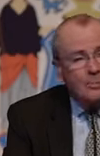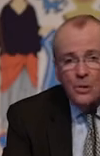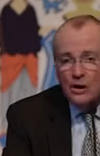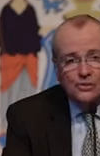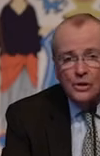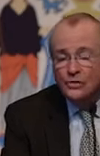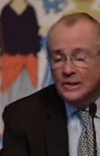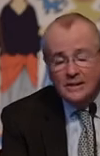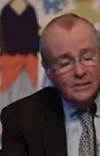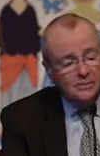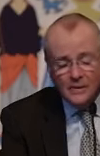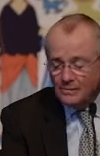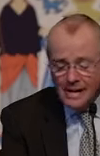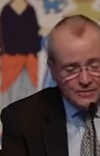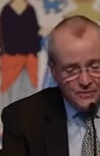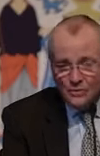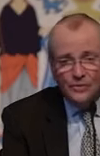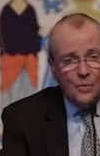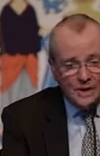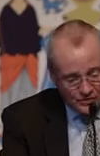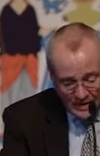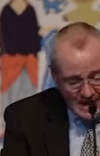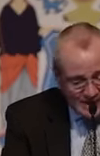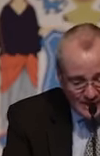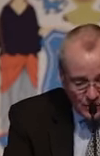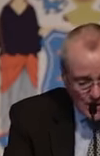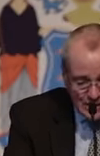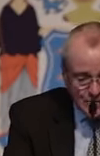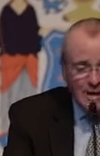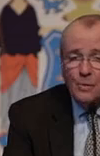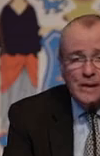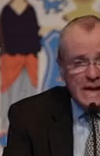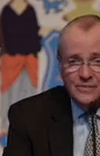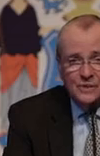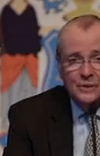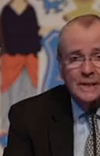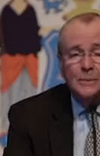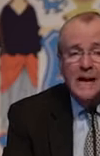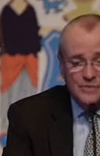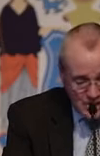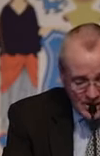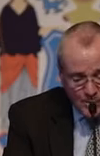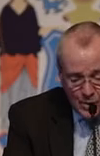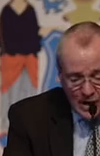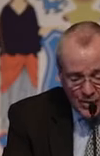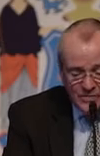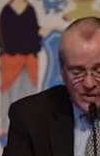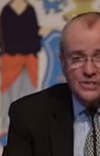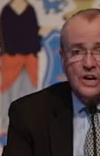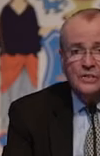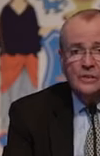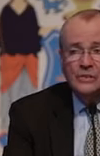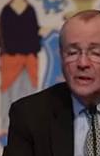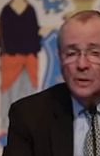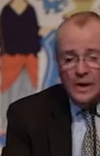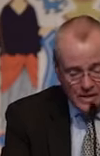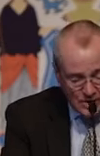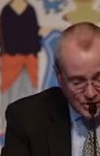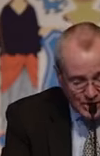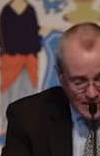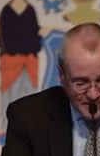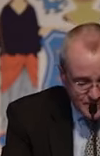keeping our parks closed. And I know lots of folks don't want to see that or hear that, but we have to. We have to keep requiring face coverings